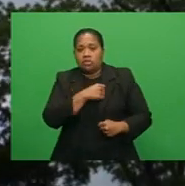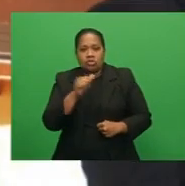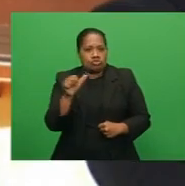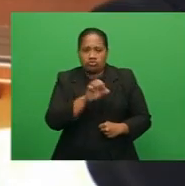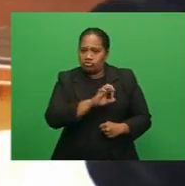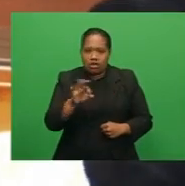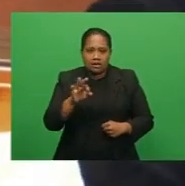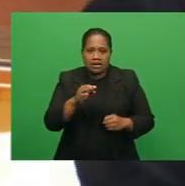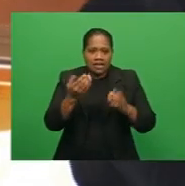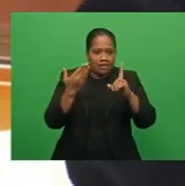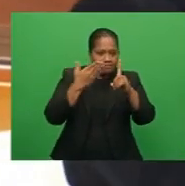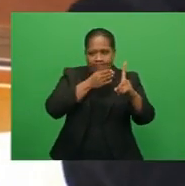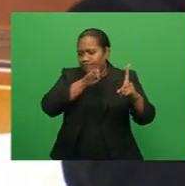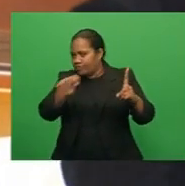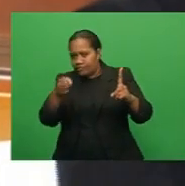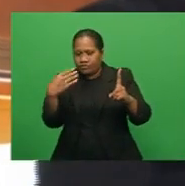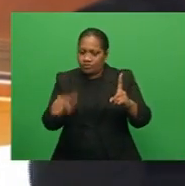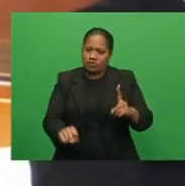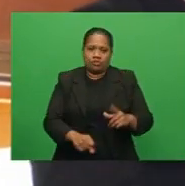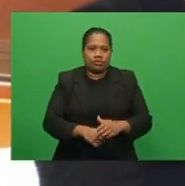of.